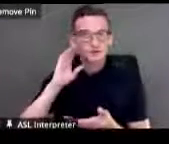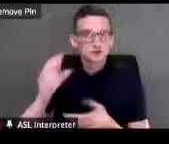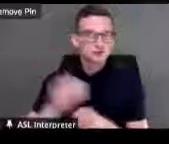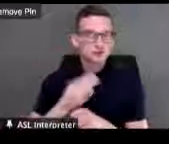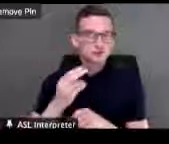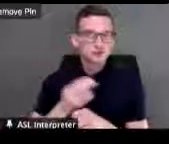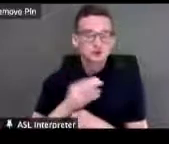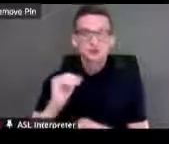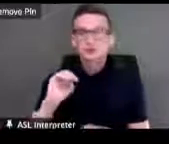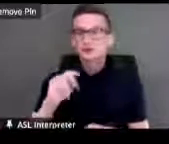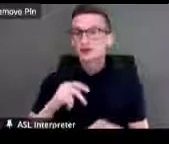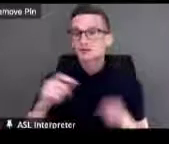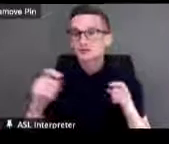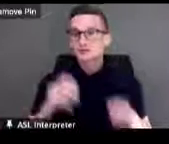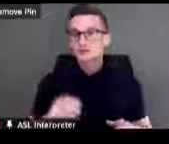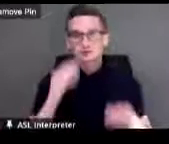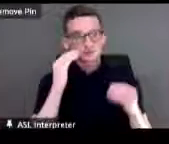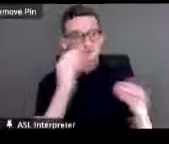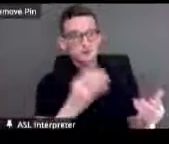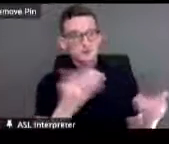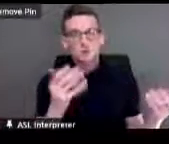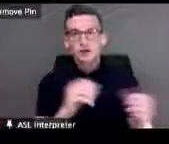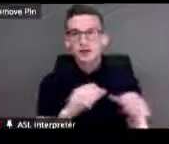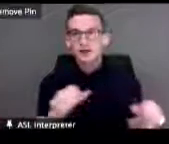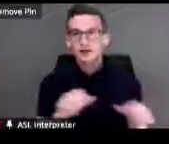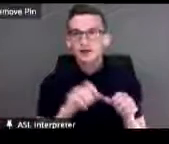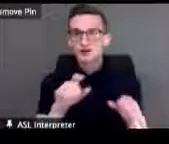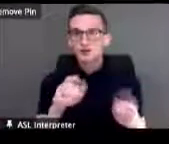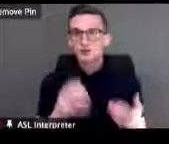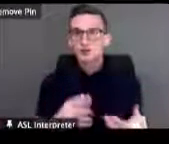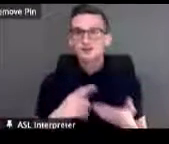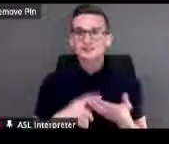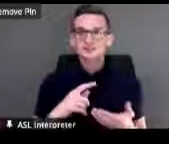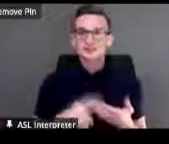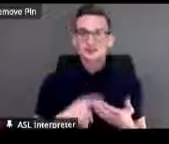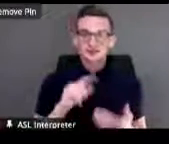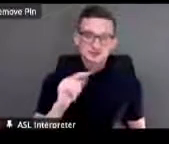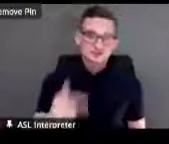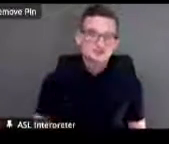mapper know what area you would like to discuss, the floor is yours.